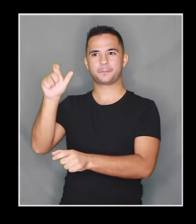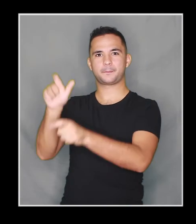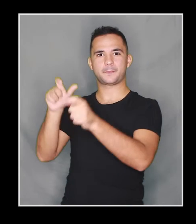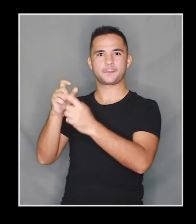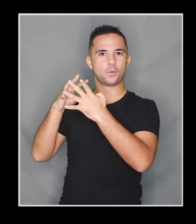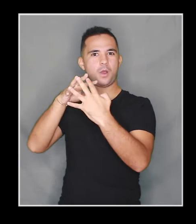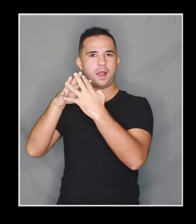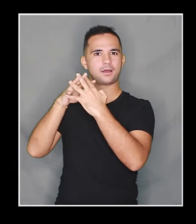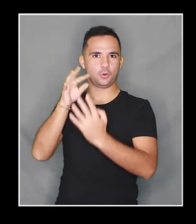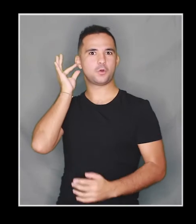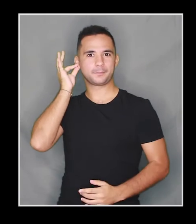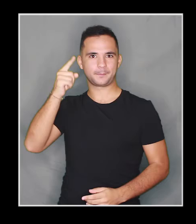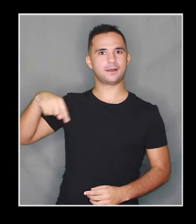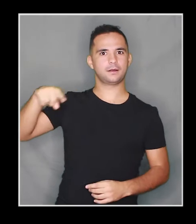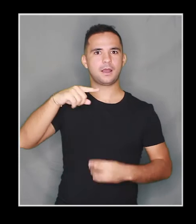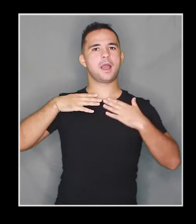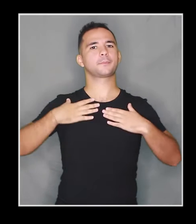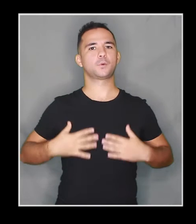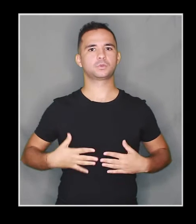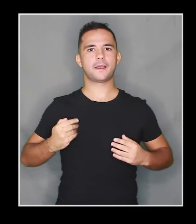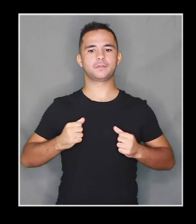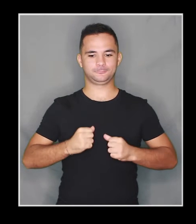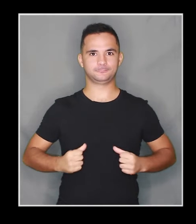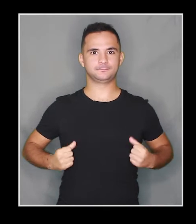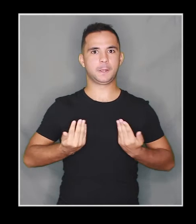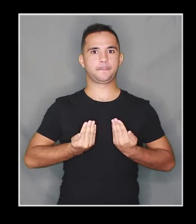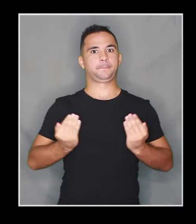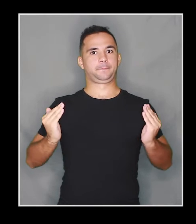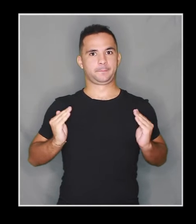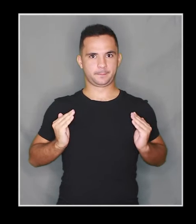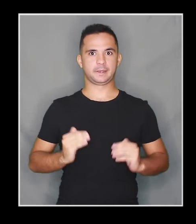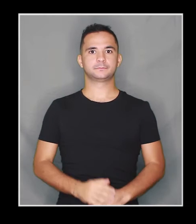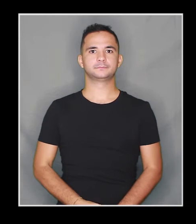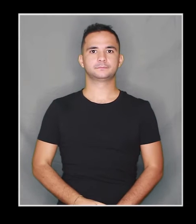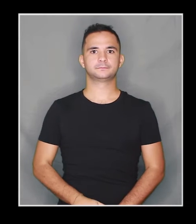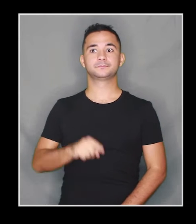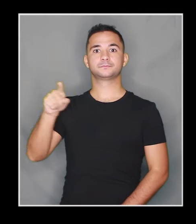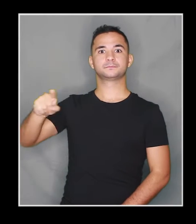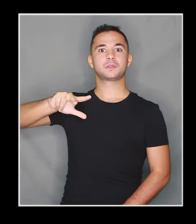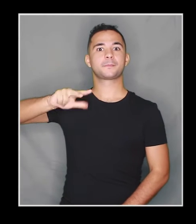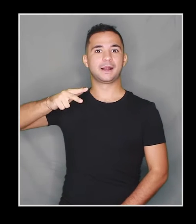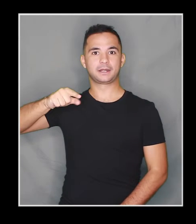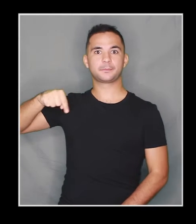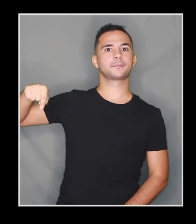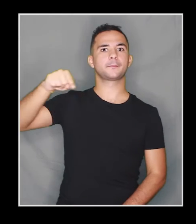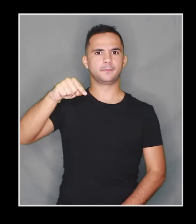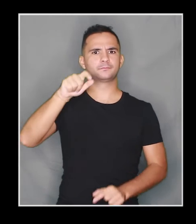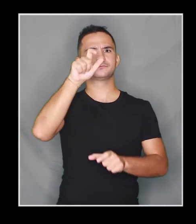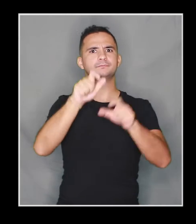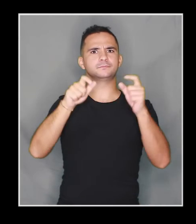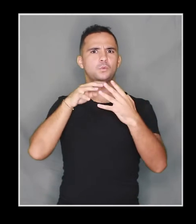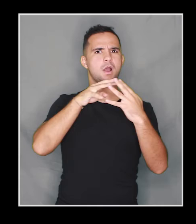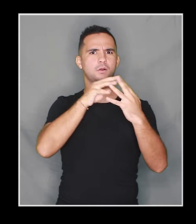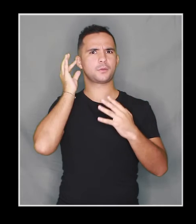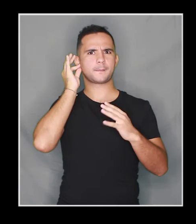Female warriors, both Christian and Saracen, have breasts embossed on their armor, and in Palermo they also have